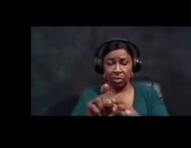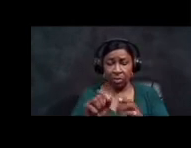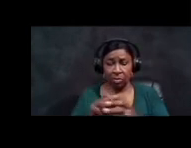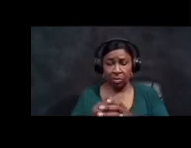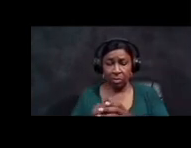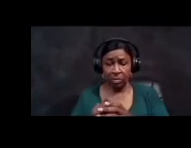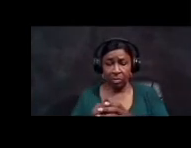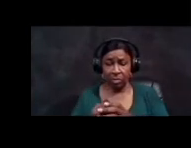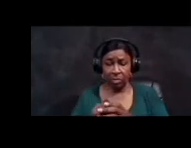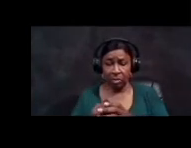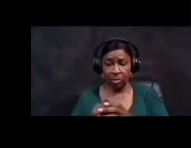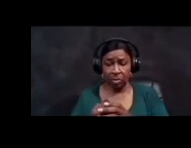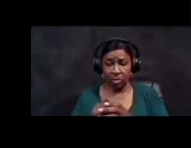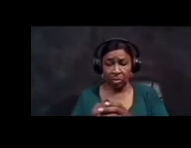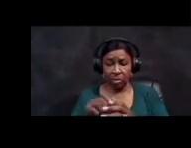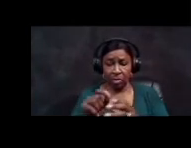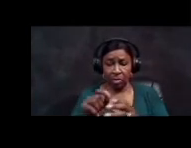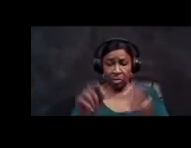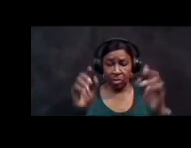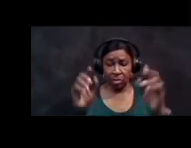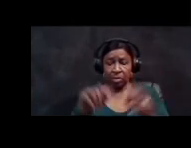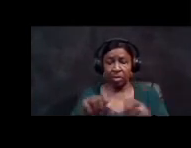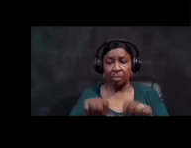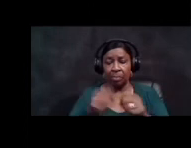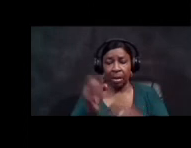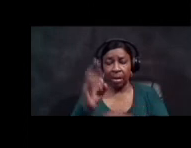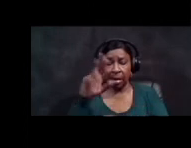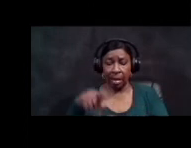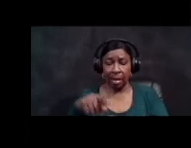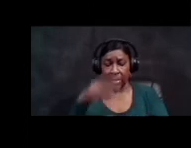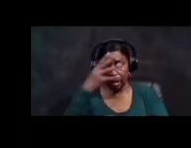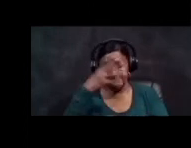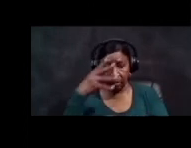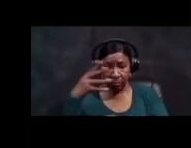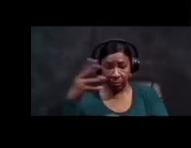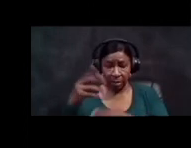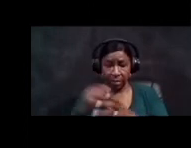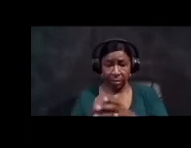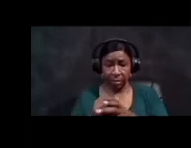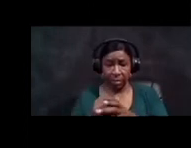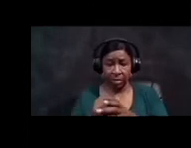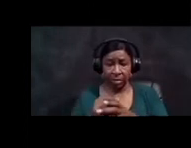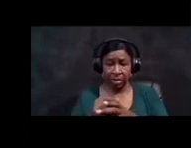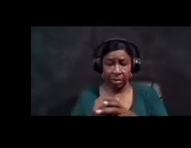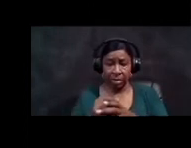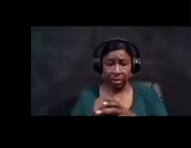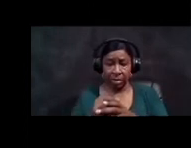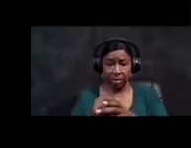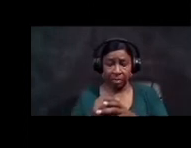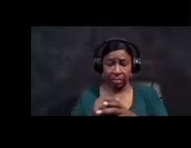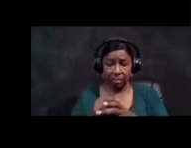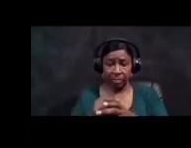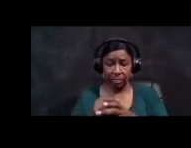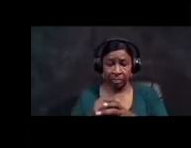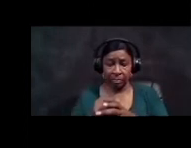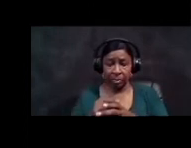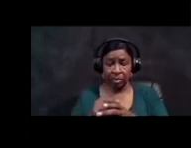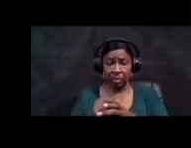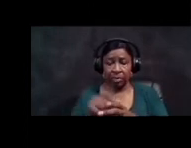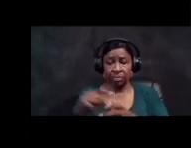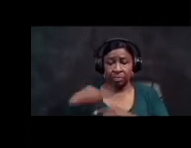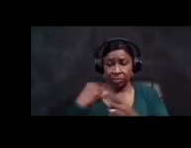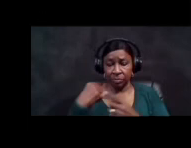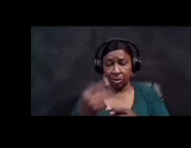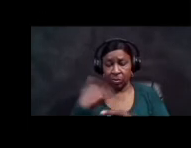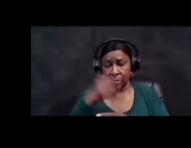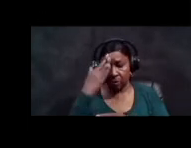bulk up border militarization, migration policing, and deportations. So as we know from Ruth Wilson